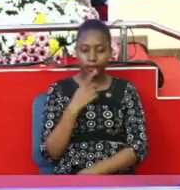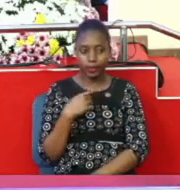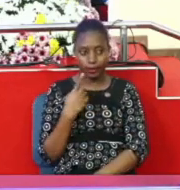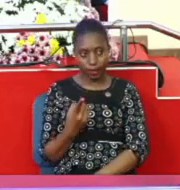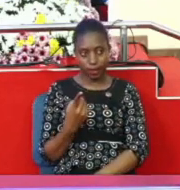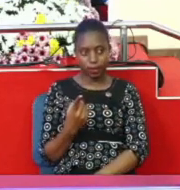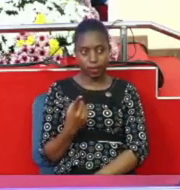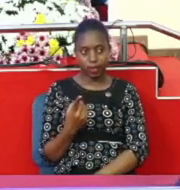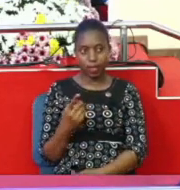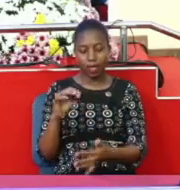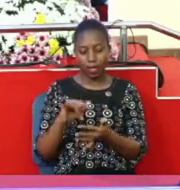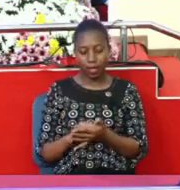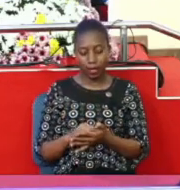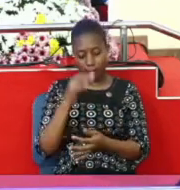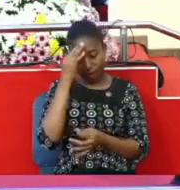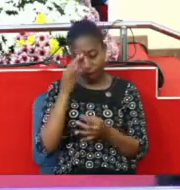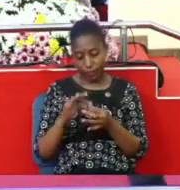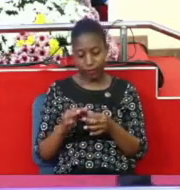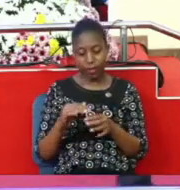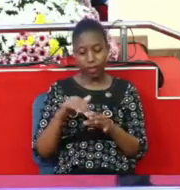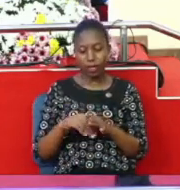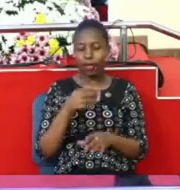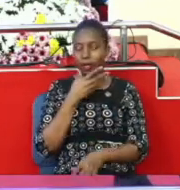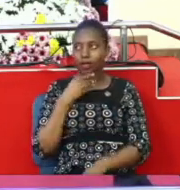faith in him will release victory to you.